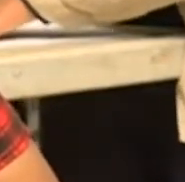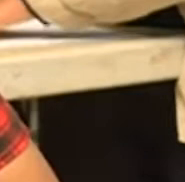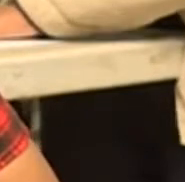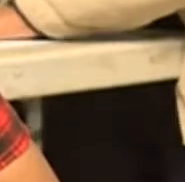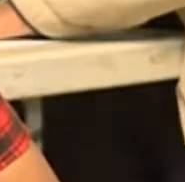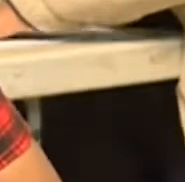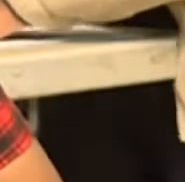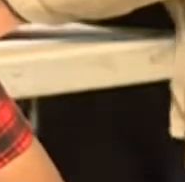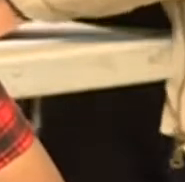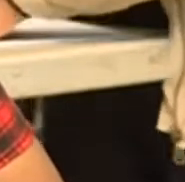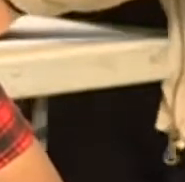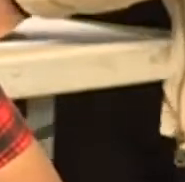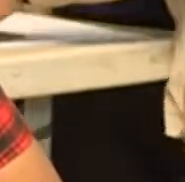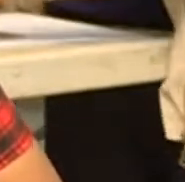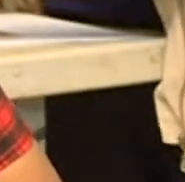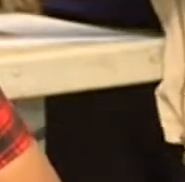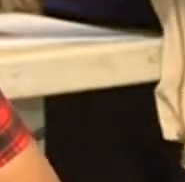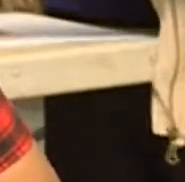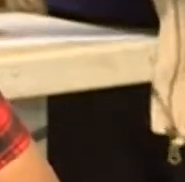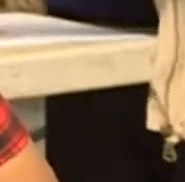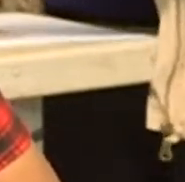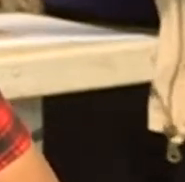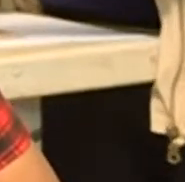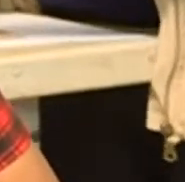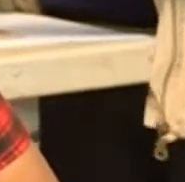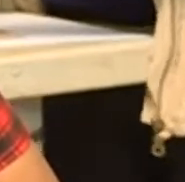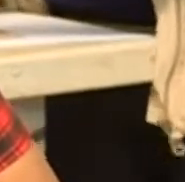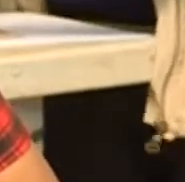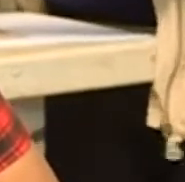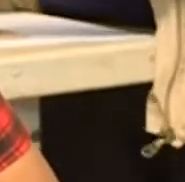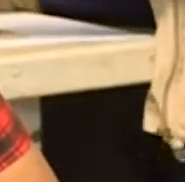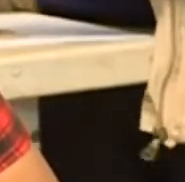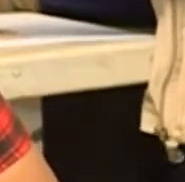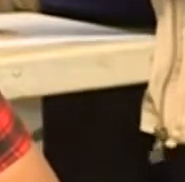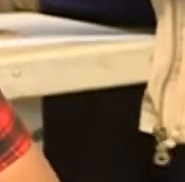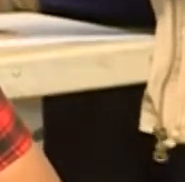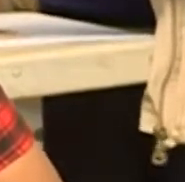medicine, because if personally I am